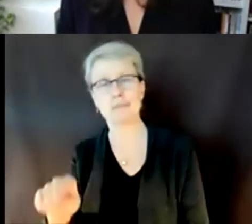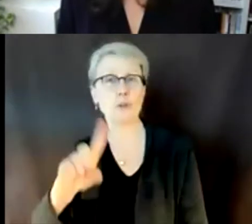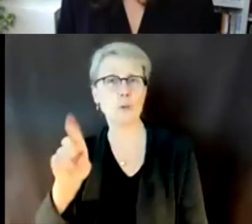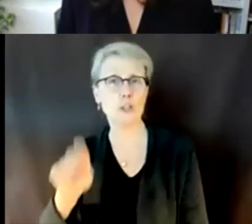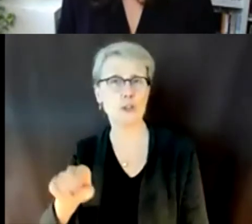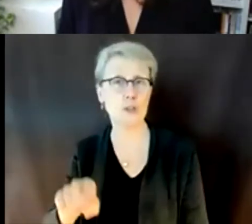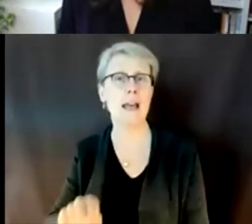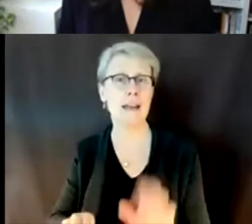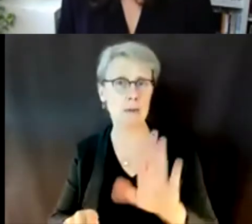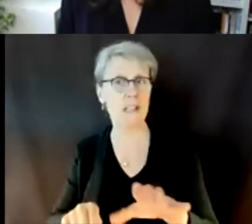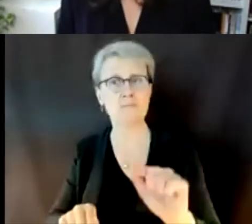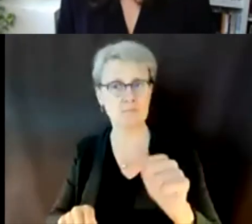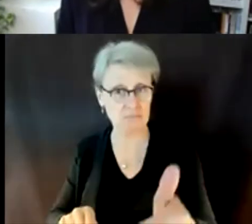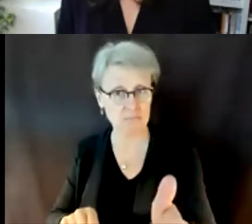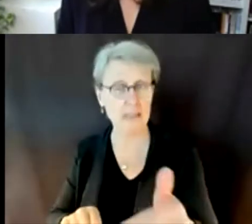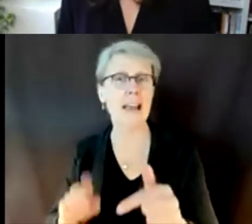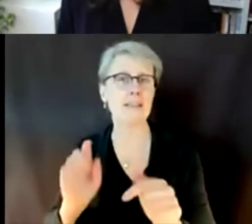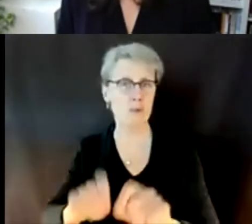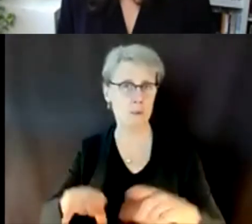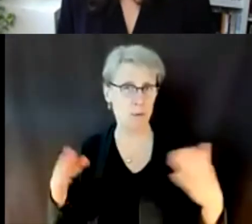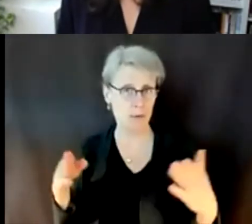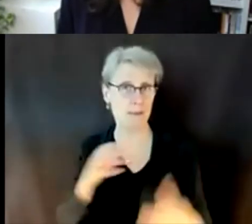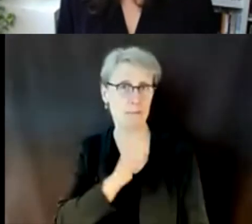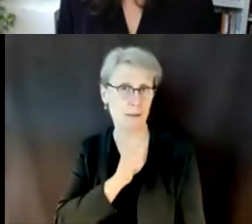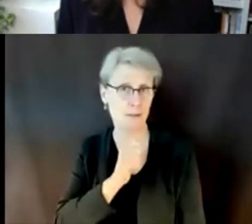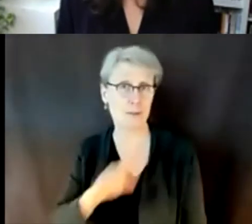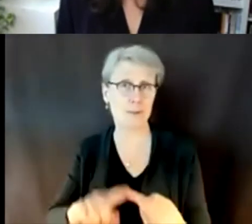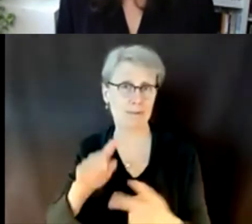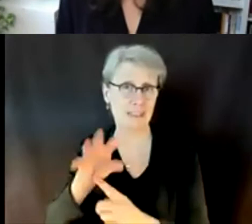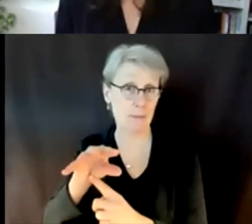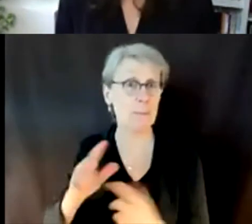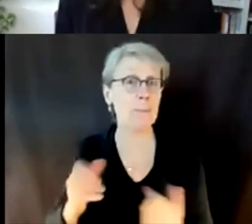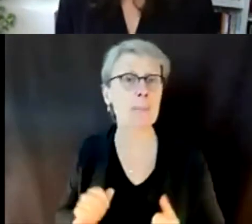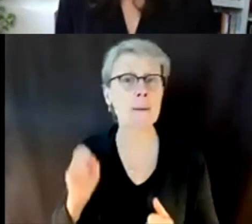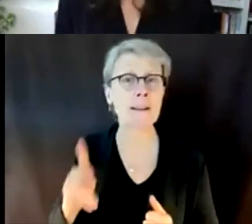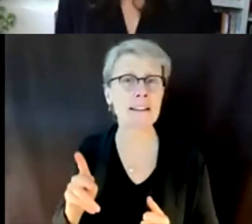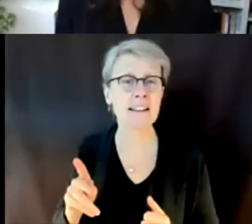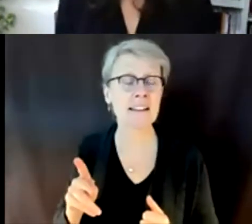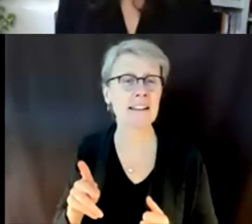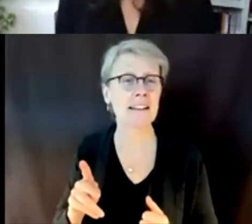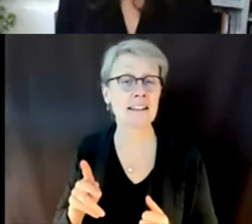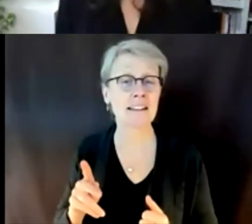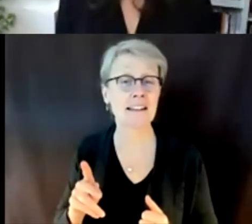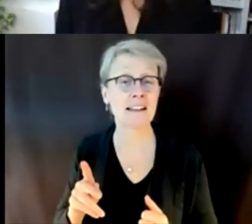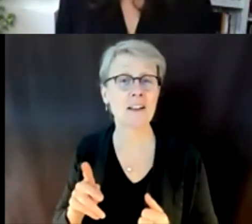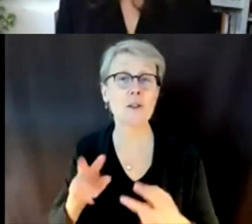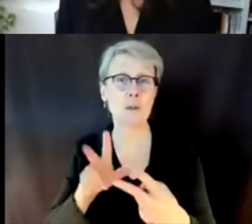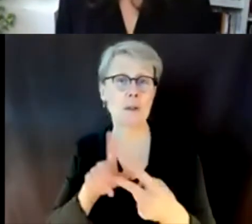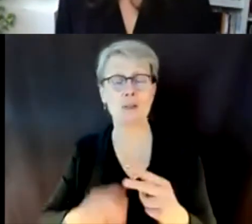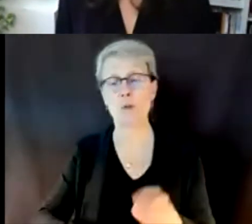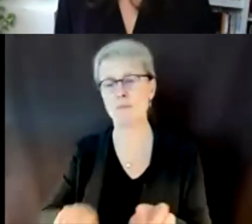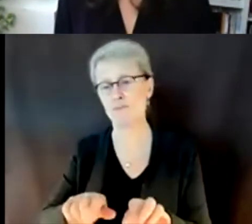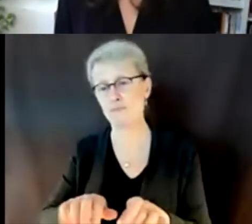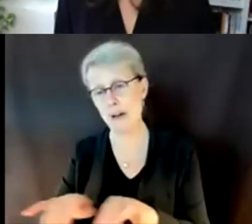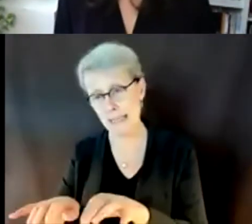microphone on to ask the question when it is your turn. Okay, so questions go in by either writing the question out or just